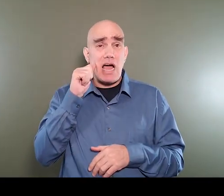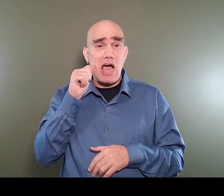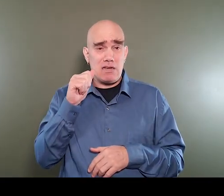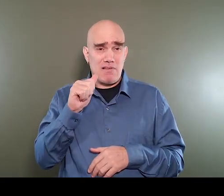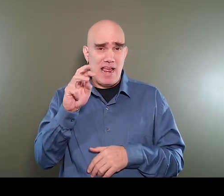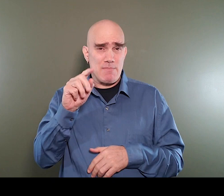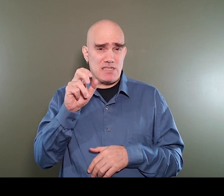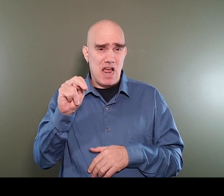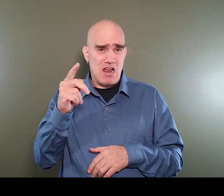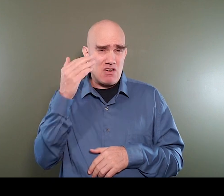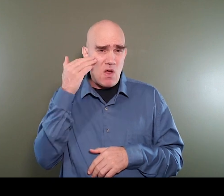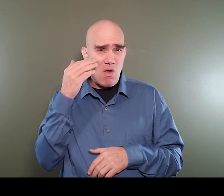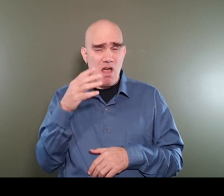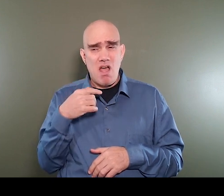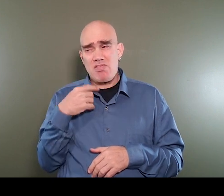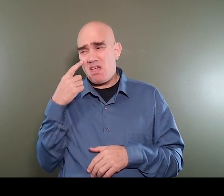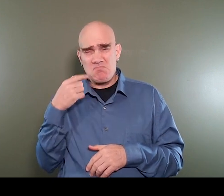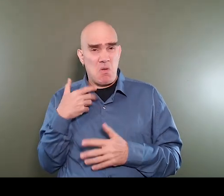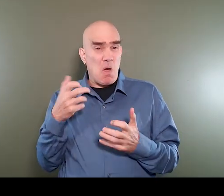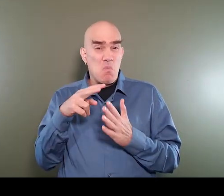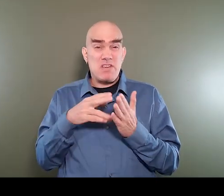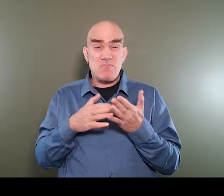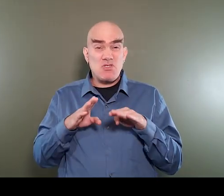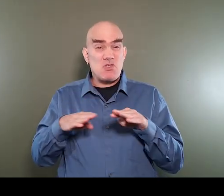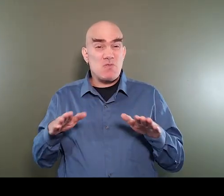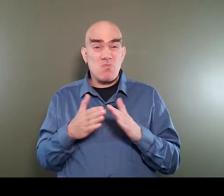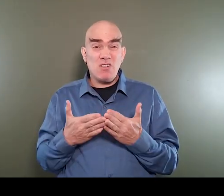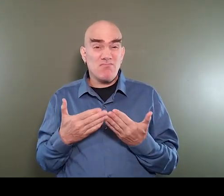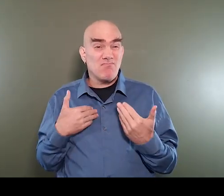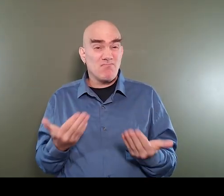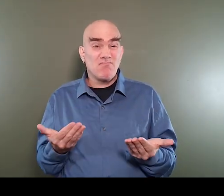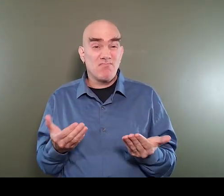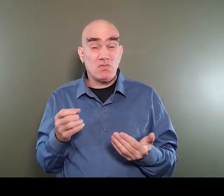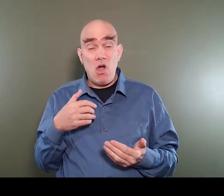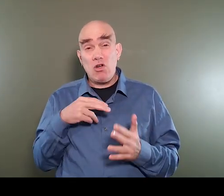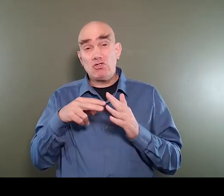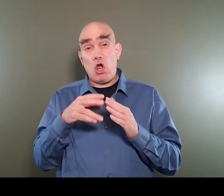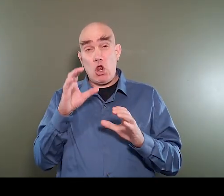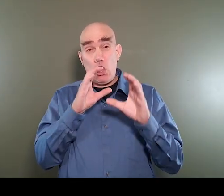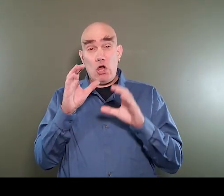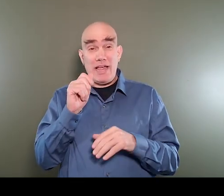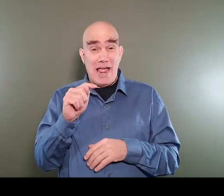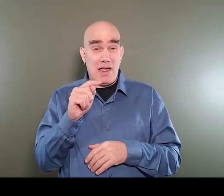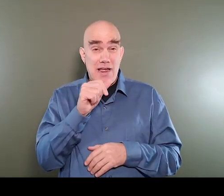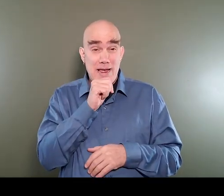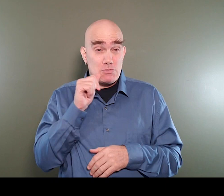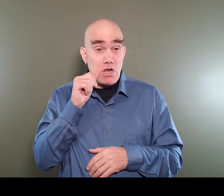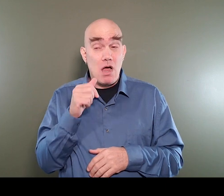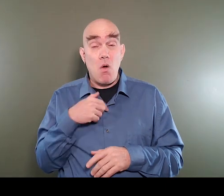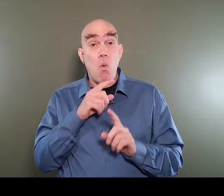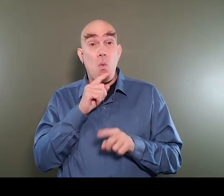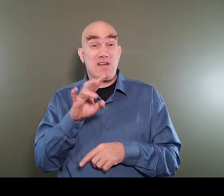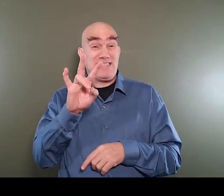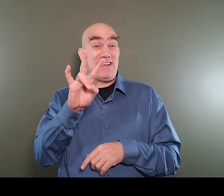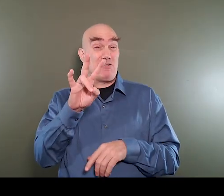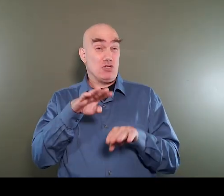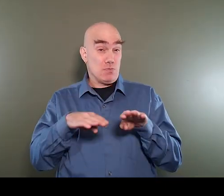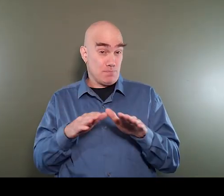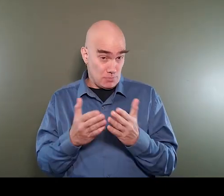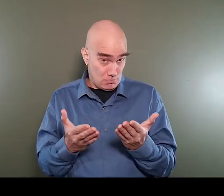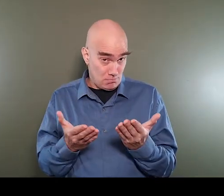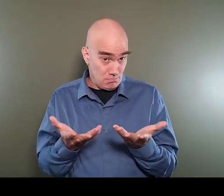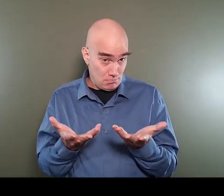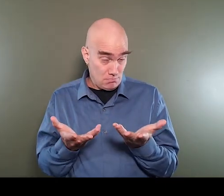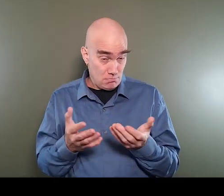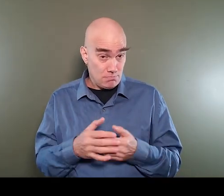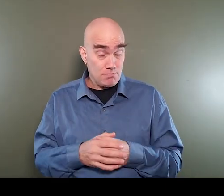Amazon. I thought, I want to read some children's books. So I started looking at